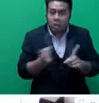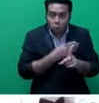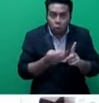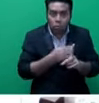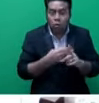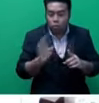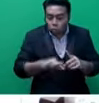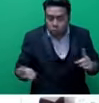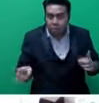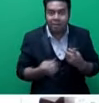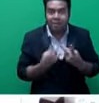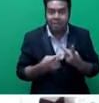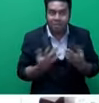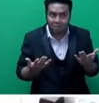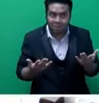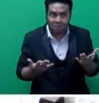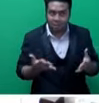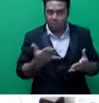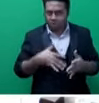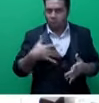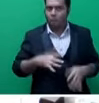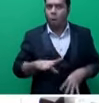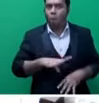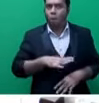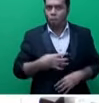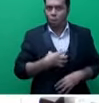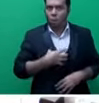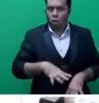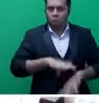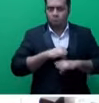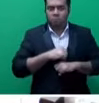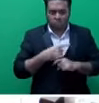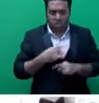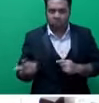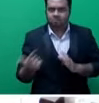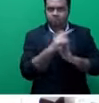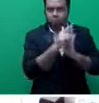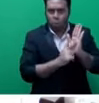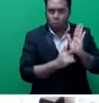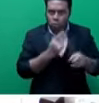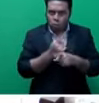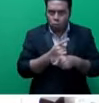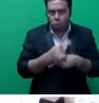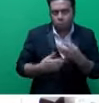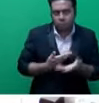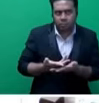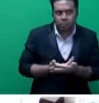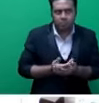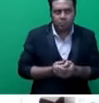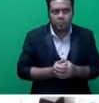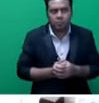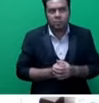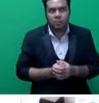on children. They feel a lot more confident with the law, and therefore they're bringing them a lot more forward before the law. And I think